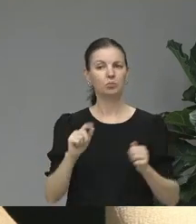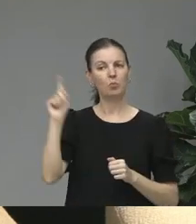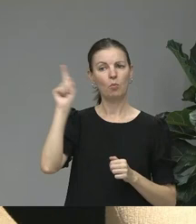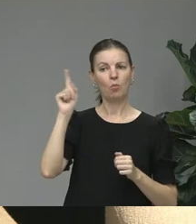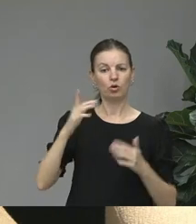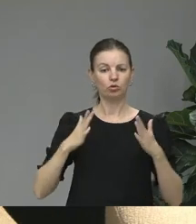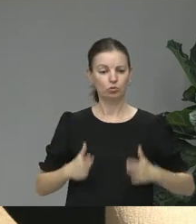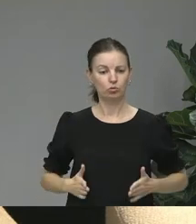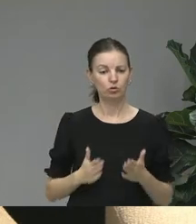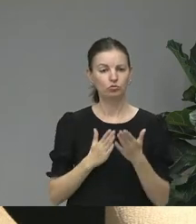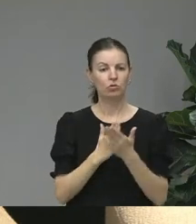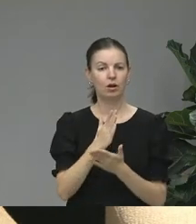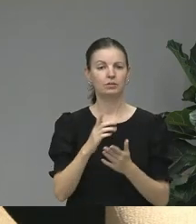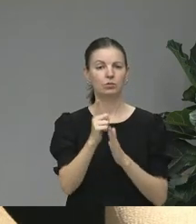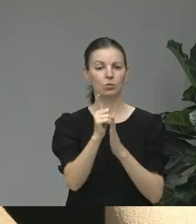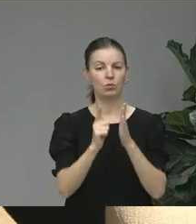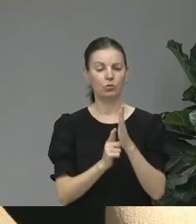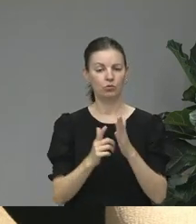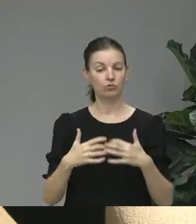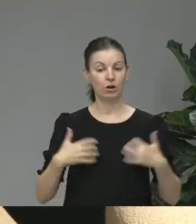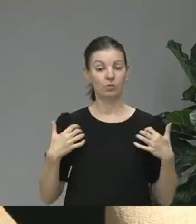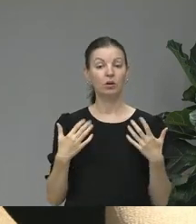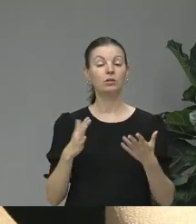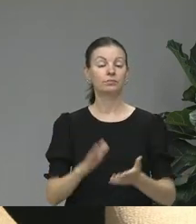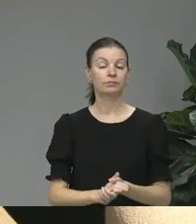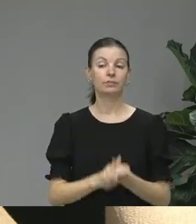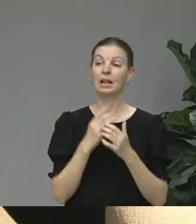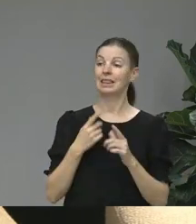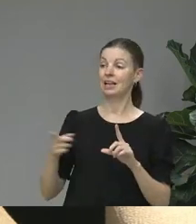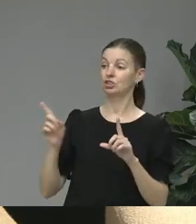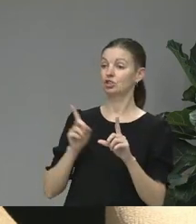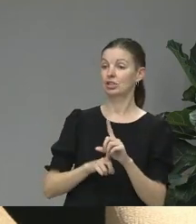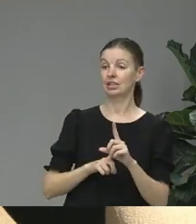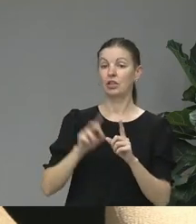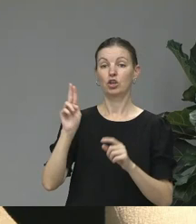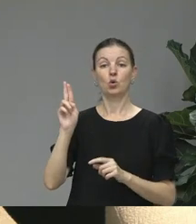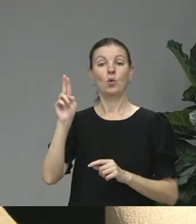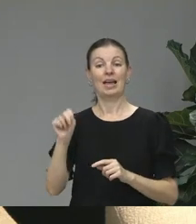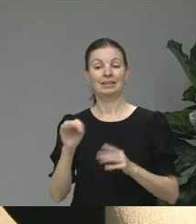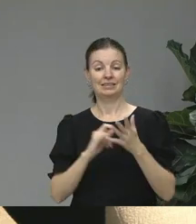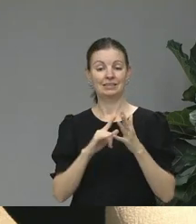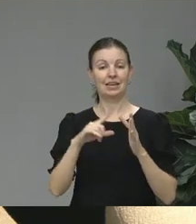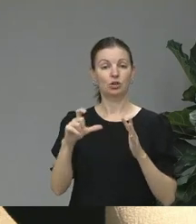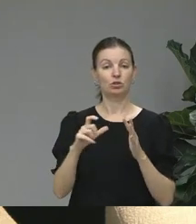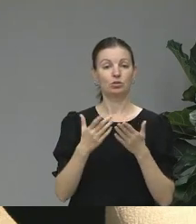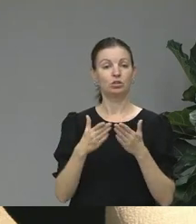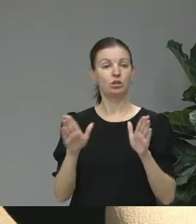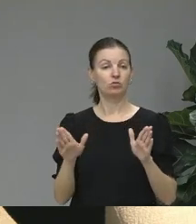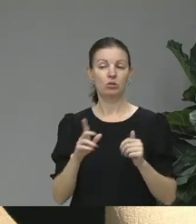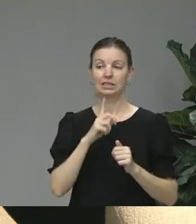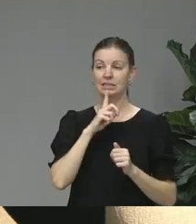law frameworks. You know, last year the UN Secretary General came out and restated very clearly again the